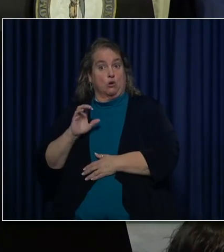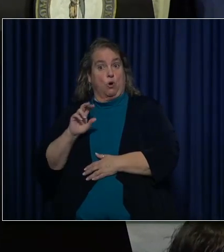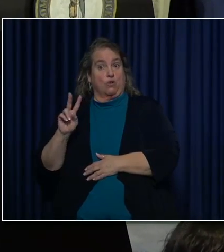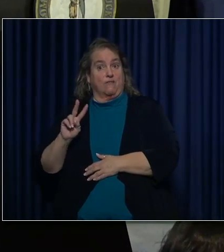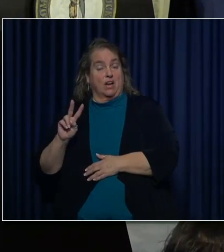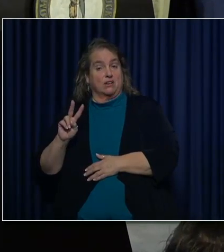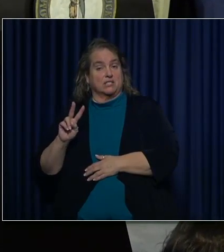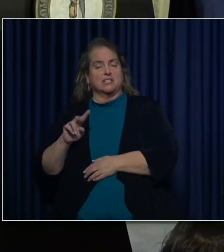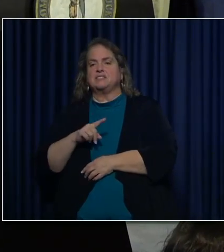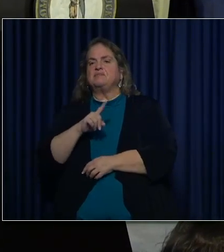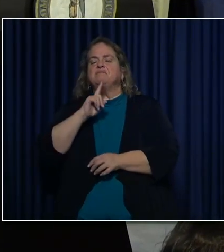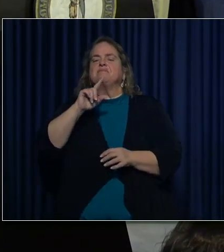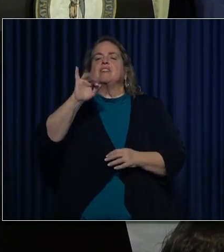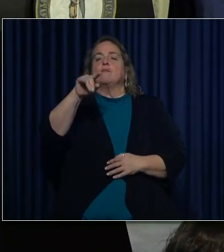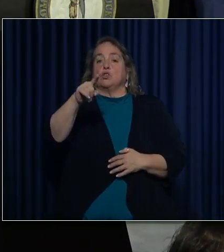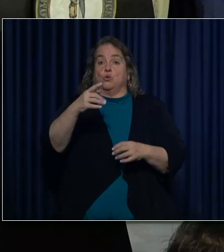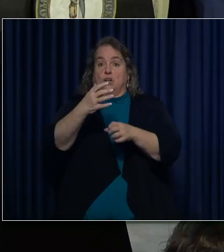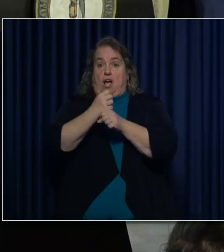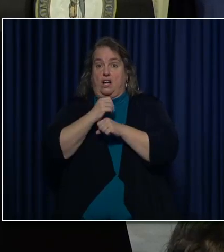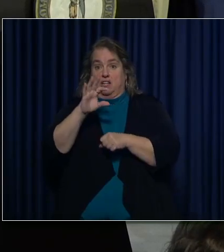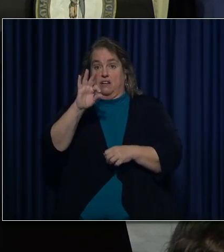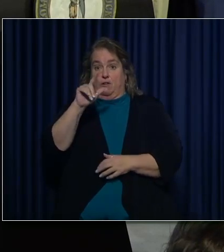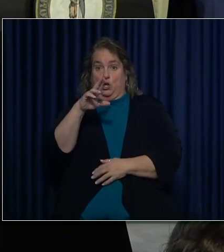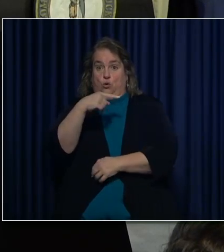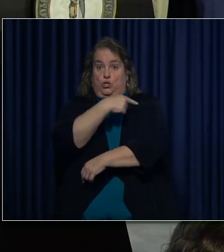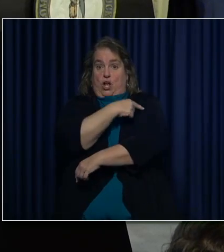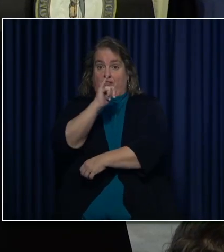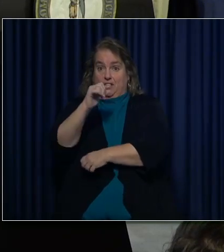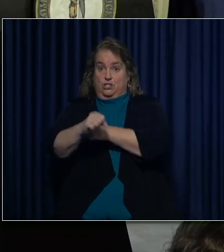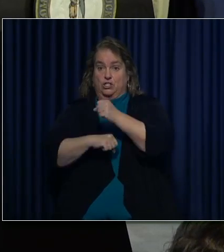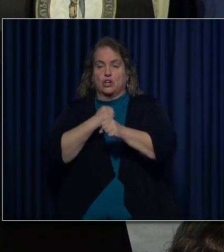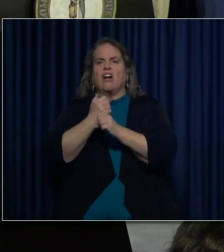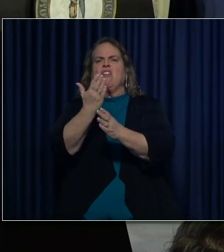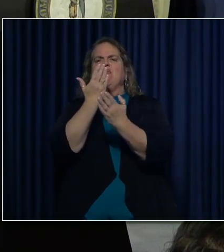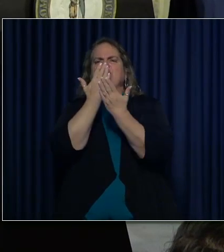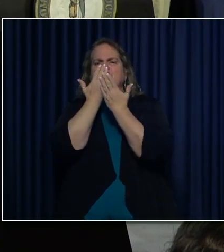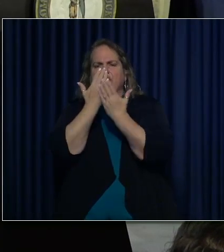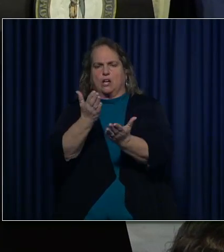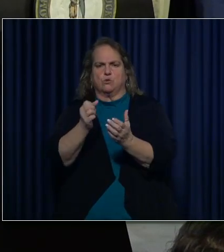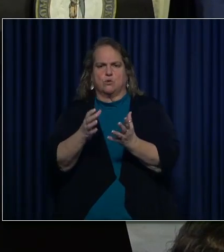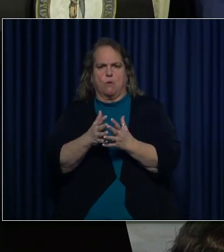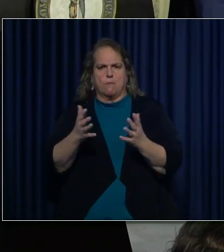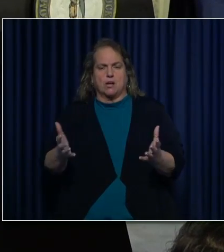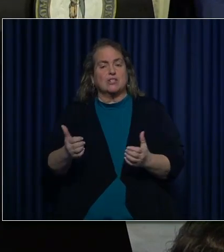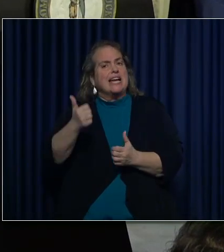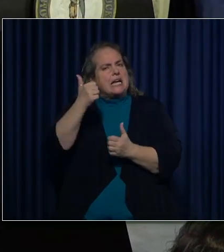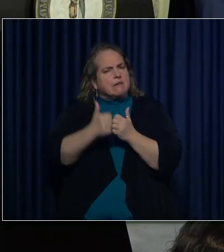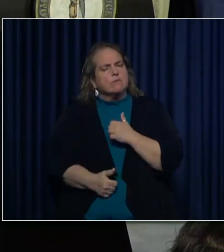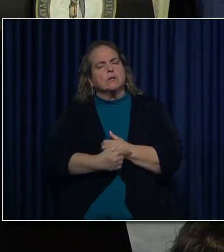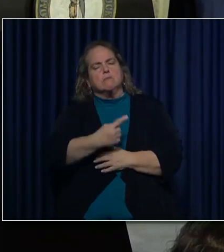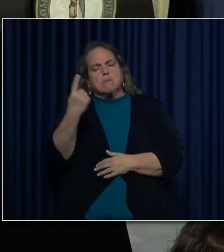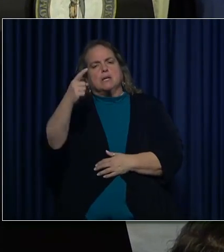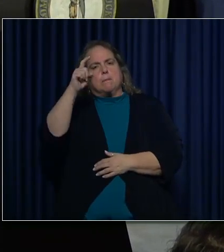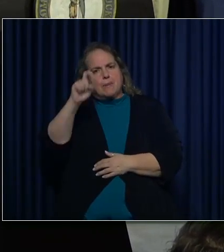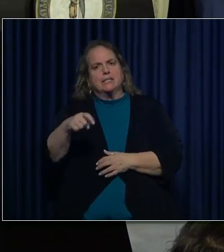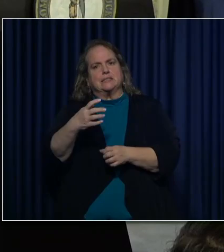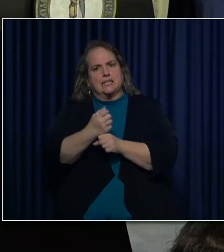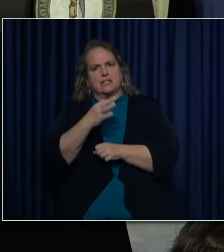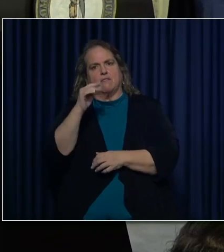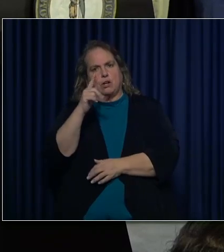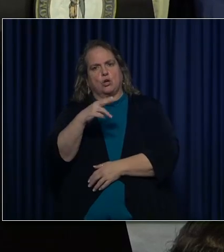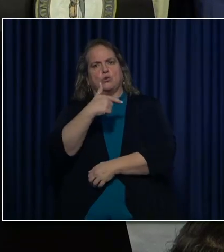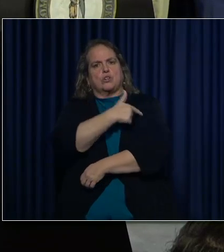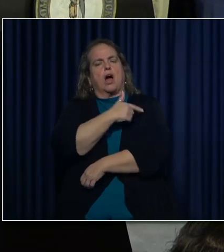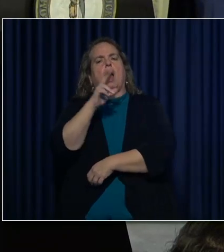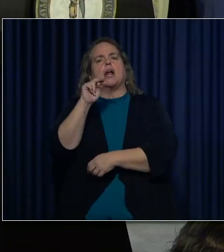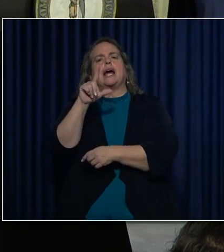your flu shot for this year, thank you so much. Everybody needs to get the flu shot unless there is some medical